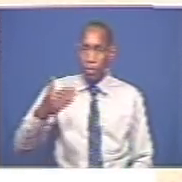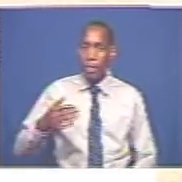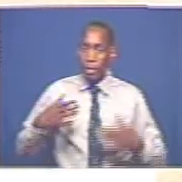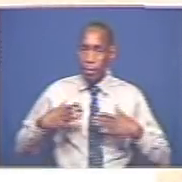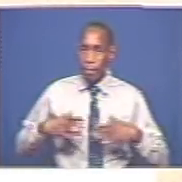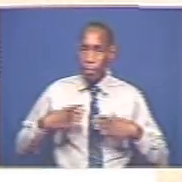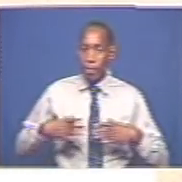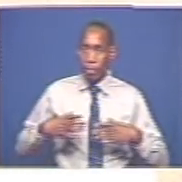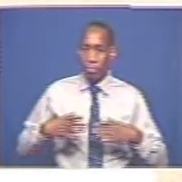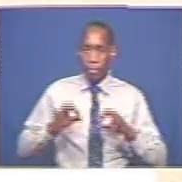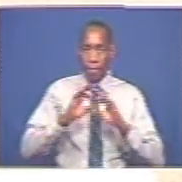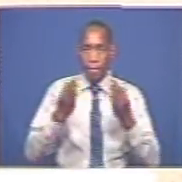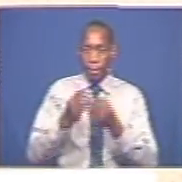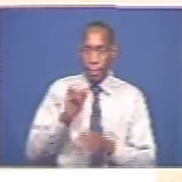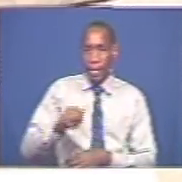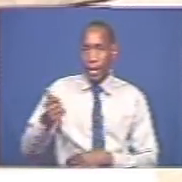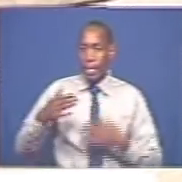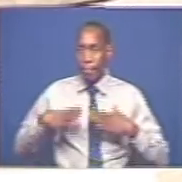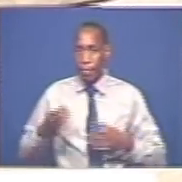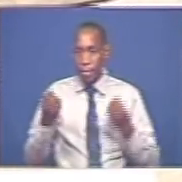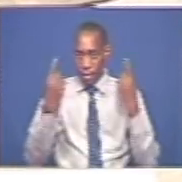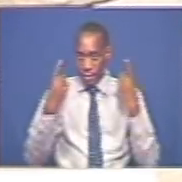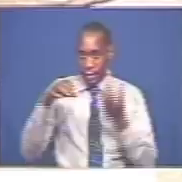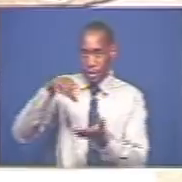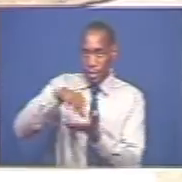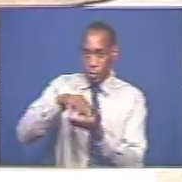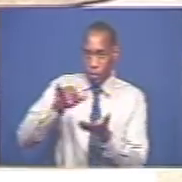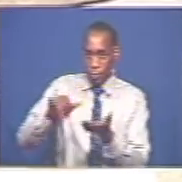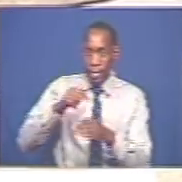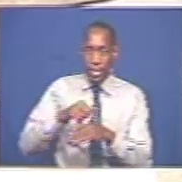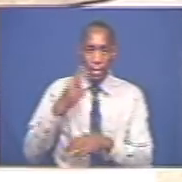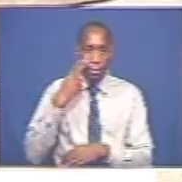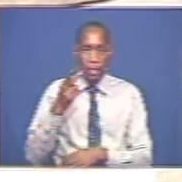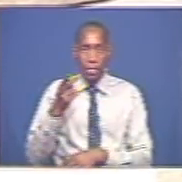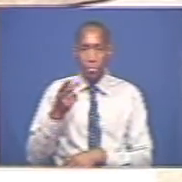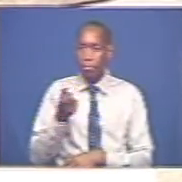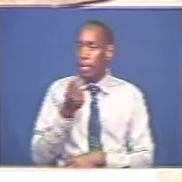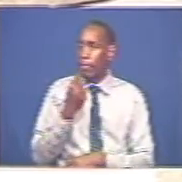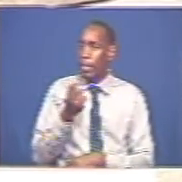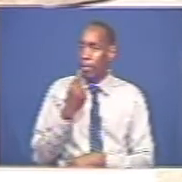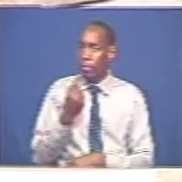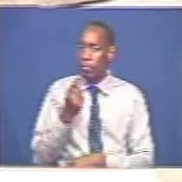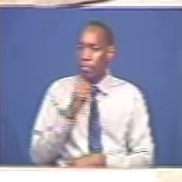your family? Yes. Do they understand what you're going through when they see you taking drugs?